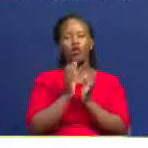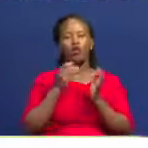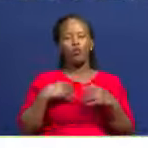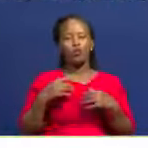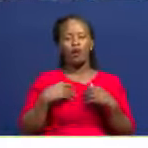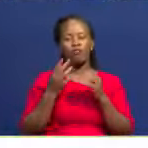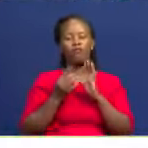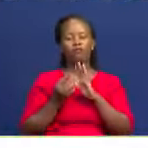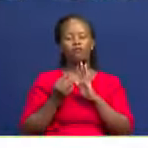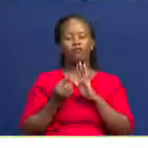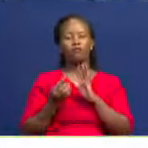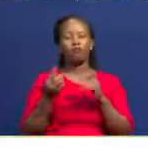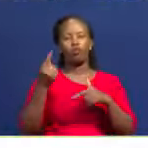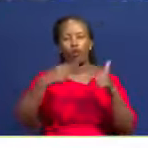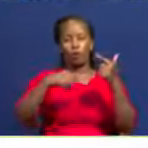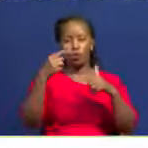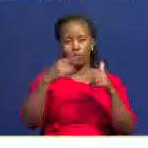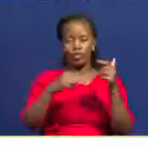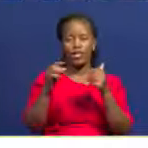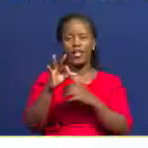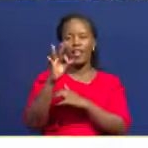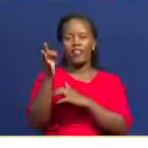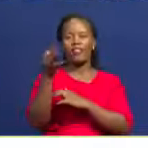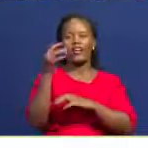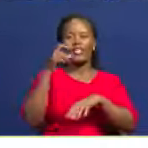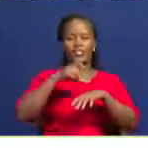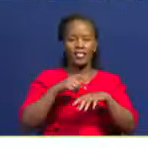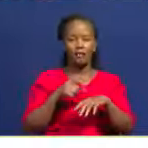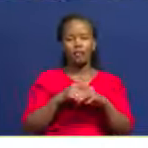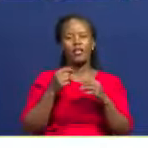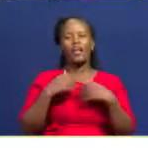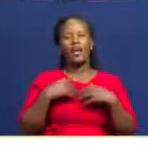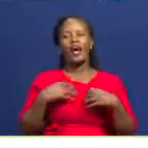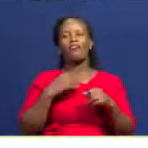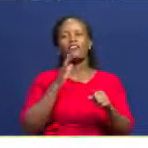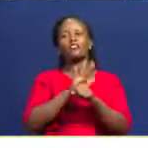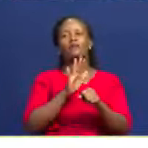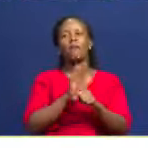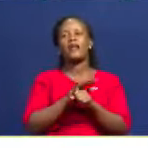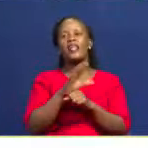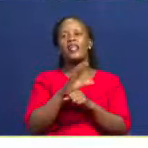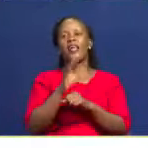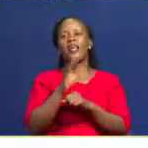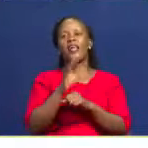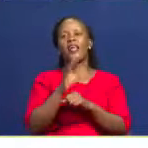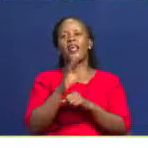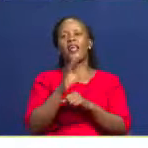in the Olympic Games with a new crop of players who are hungry for more success after an outstanding season.